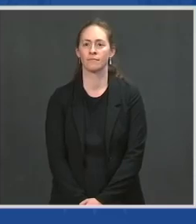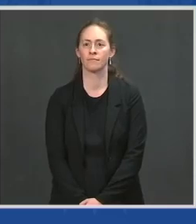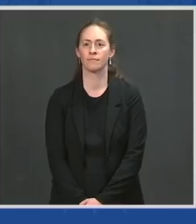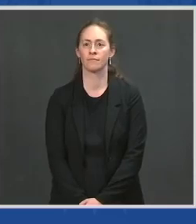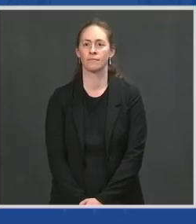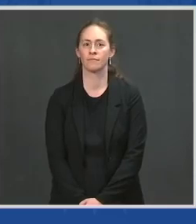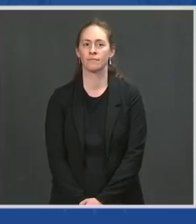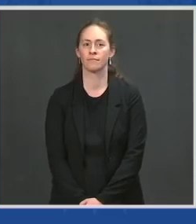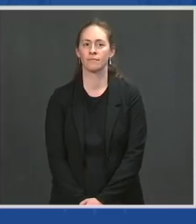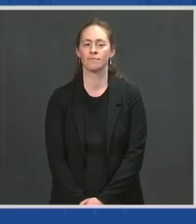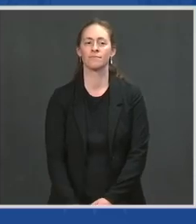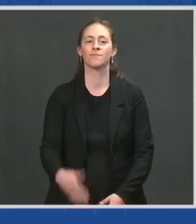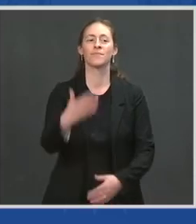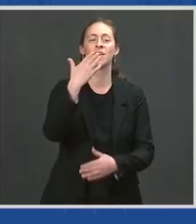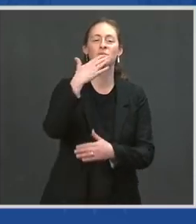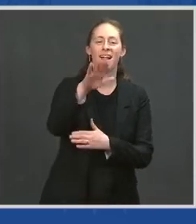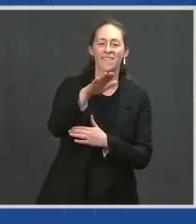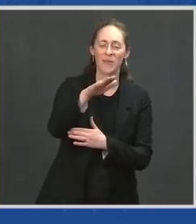Good afternoon, everyone.